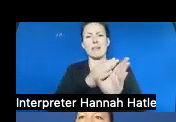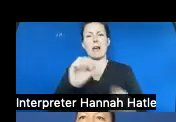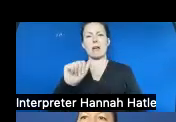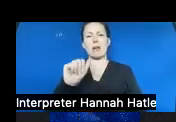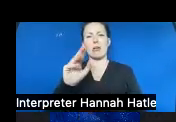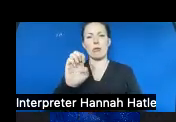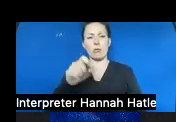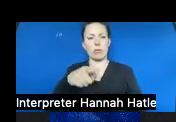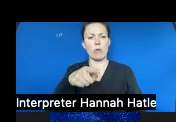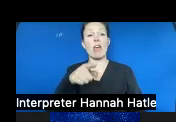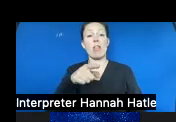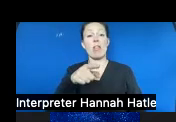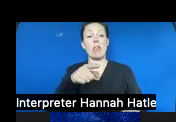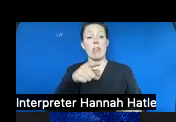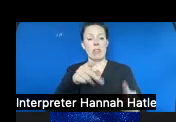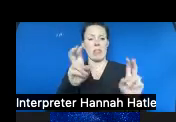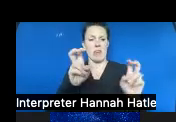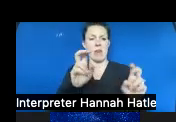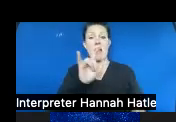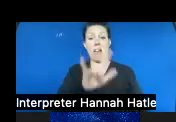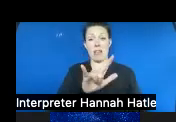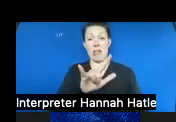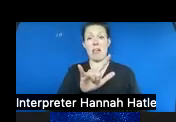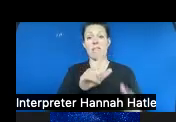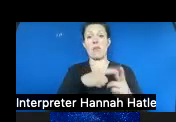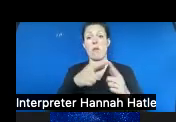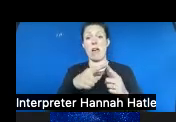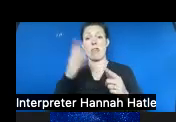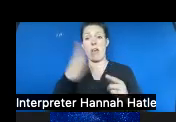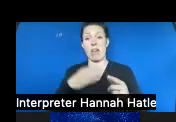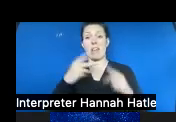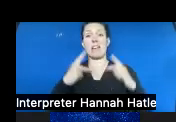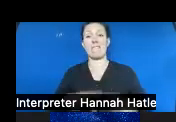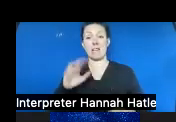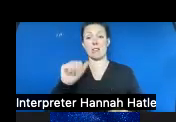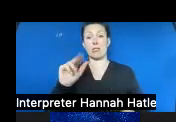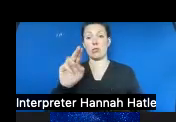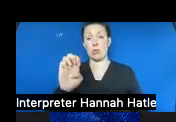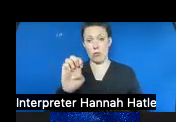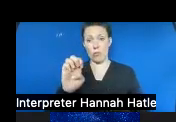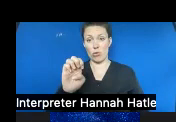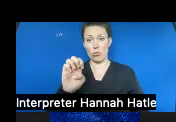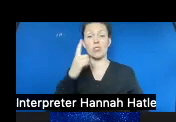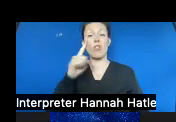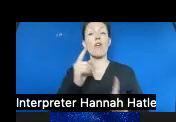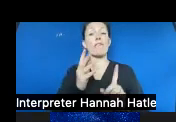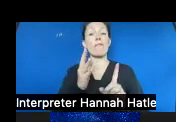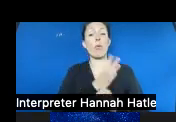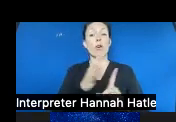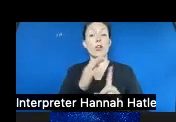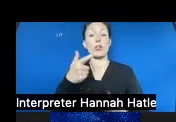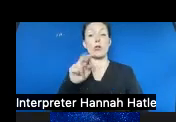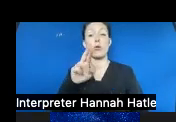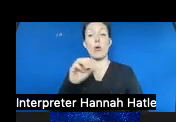there with the I love you and then the physical abuse. Also in grooming, the